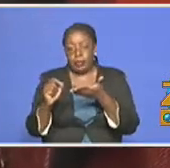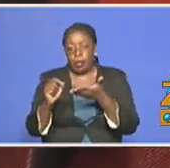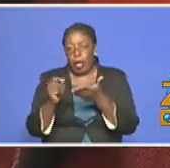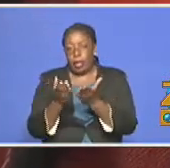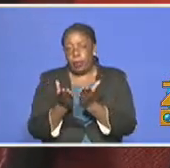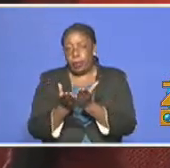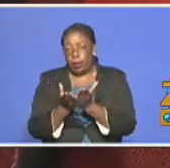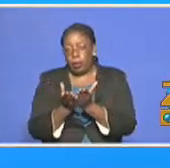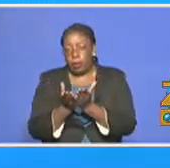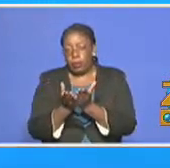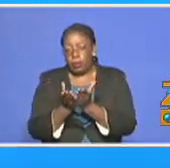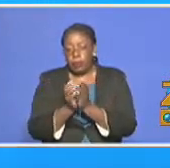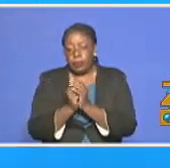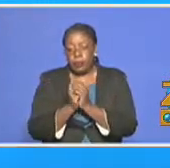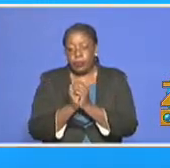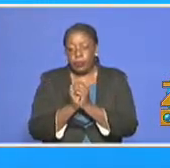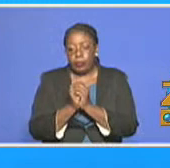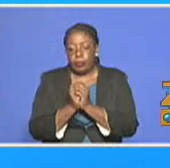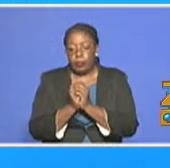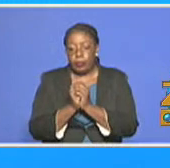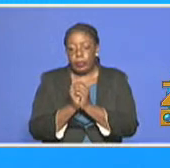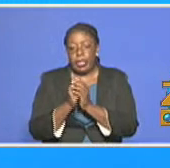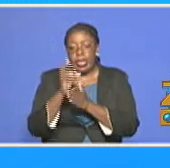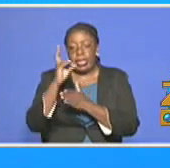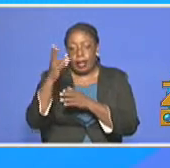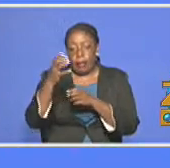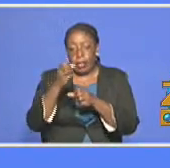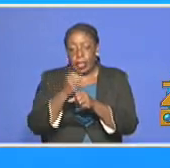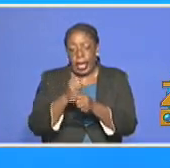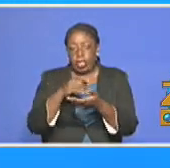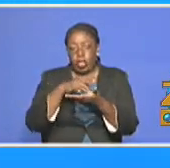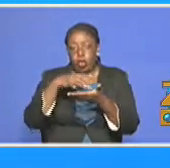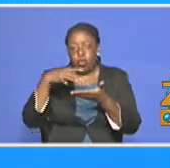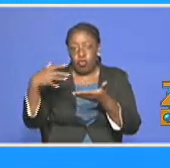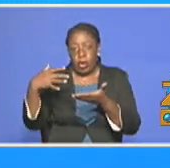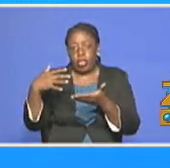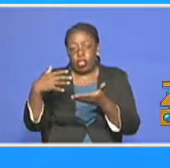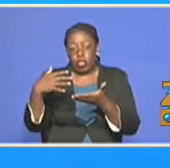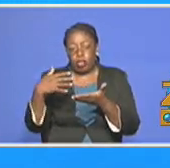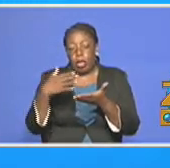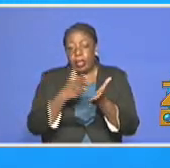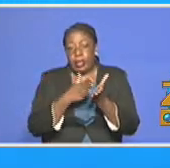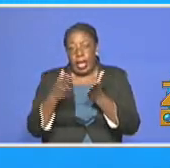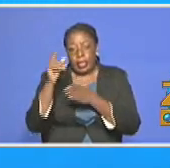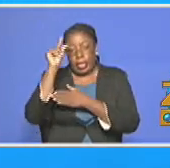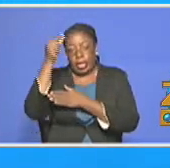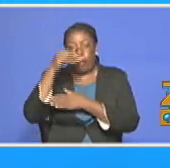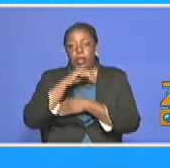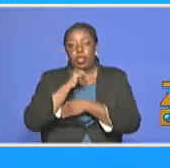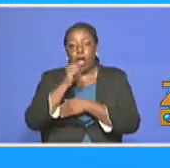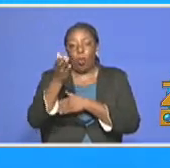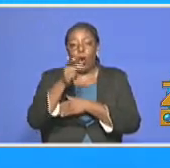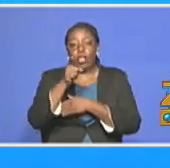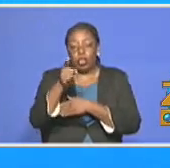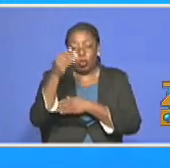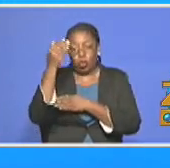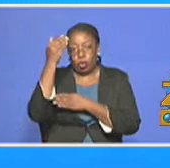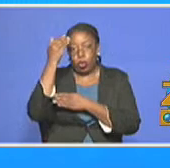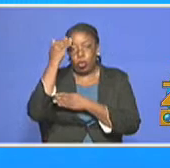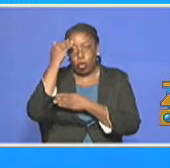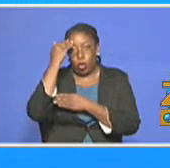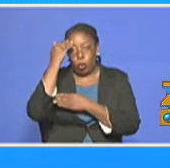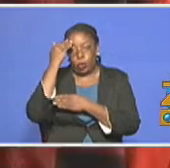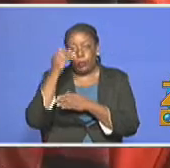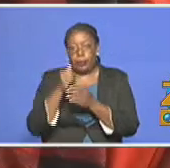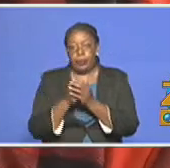new financial parody, 7 Get-Rich Schemes the Government Doesn't Want You to Know Just Because the Plans Are Slightly Unethical and